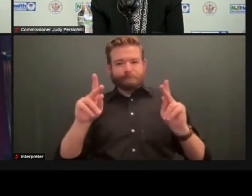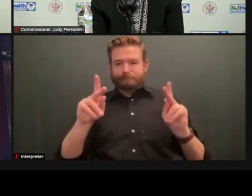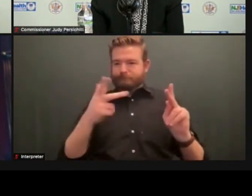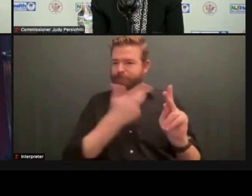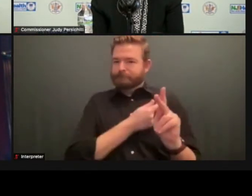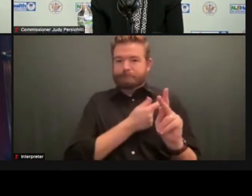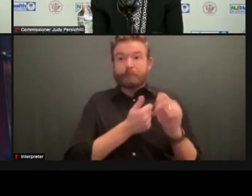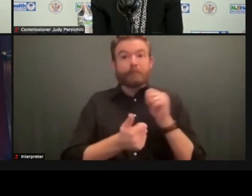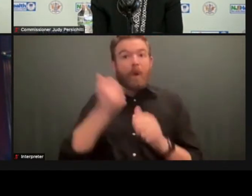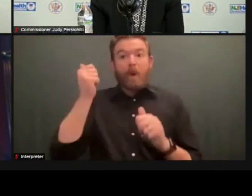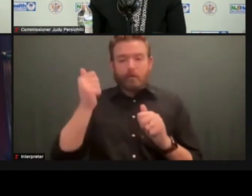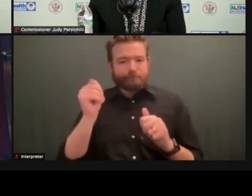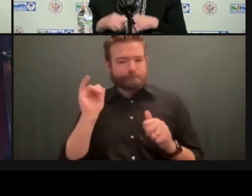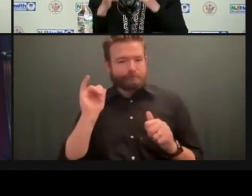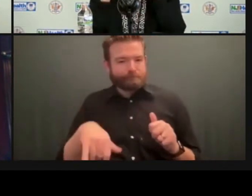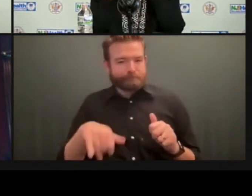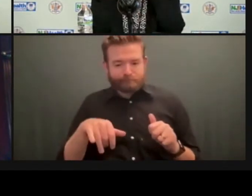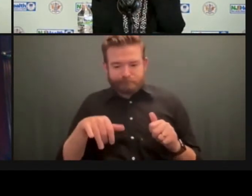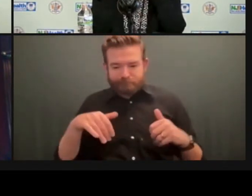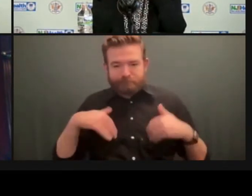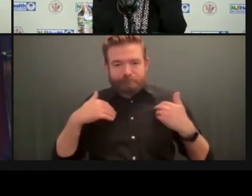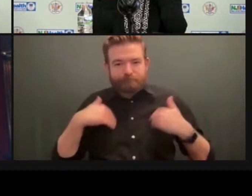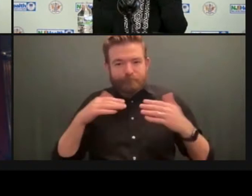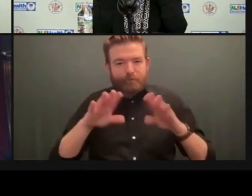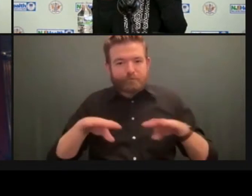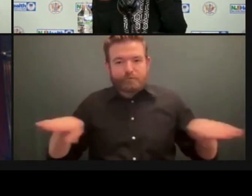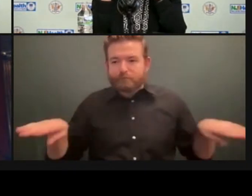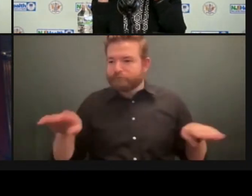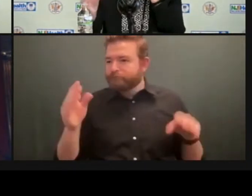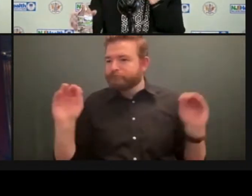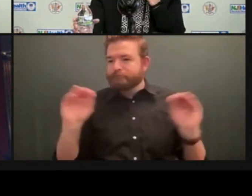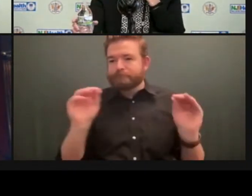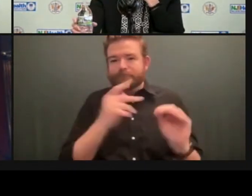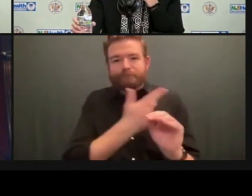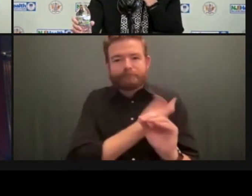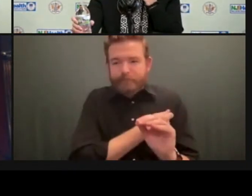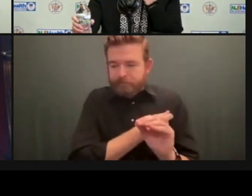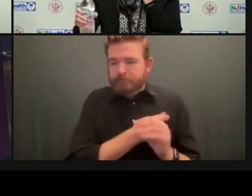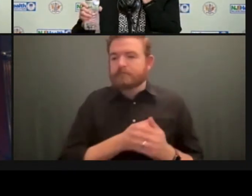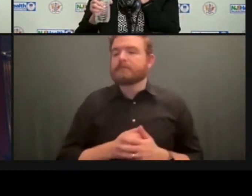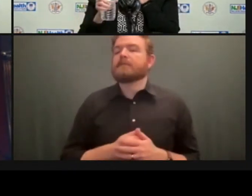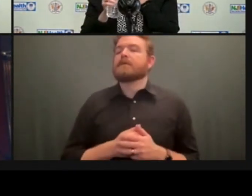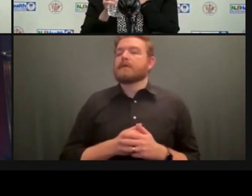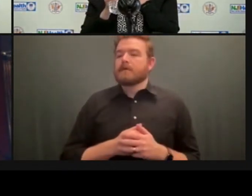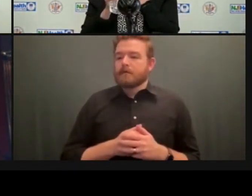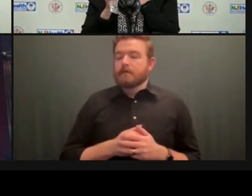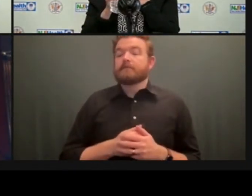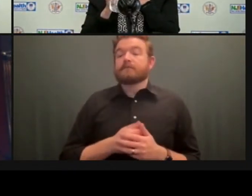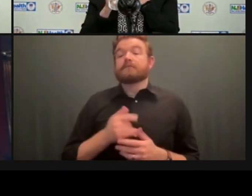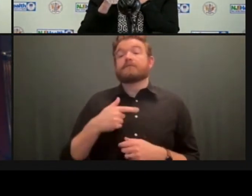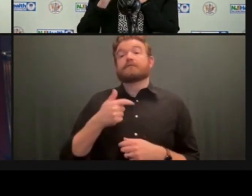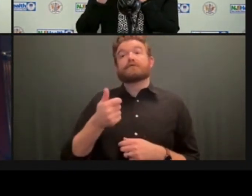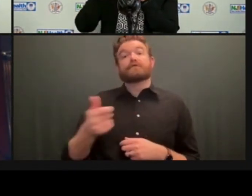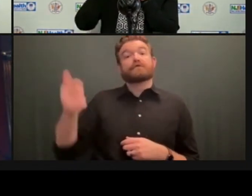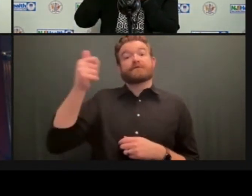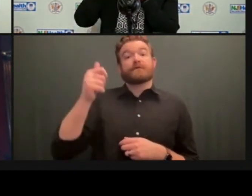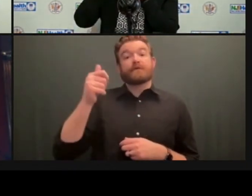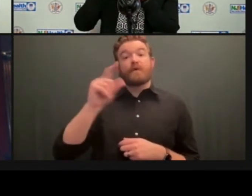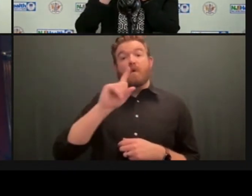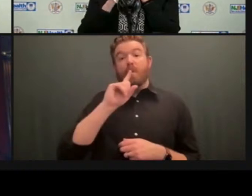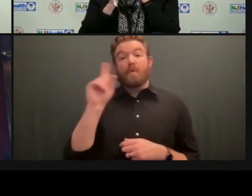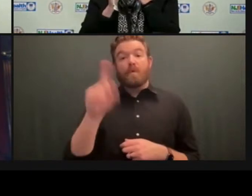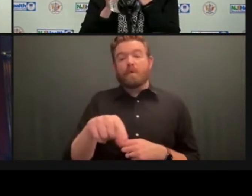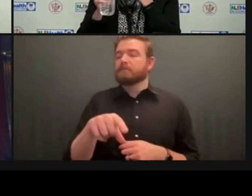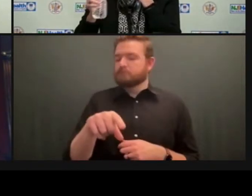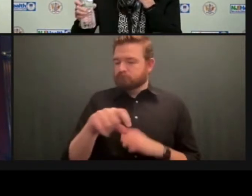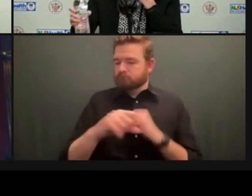for a number of administrative orders, directives, and waivers that have been issued by our departments and agencies in response